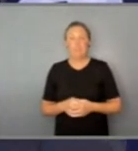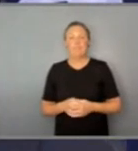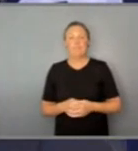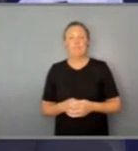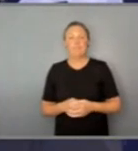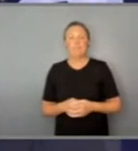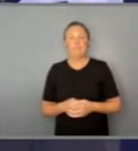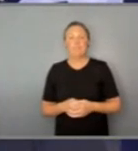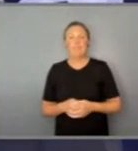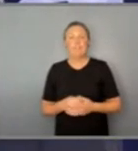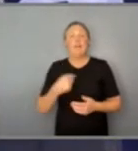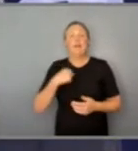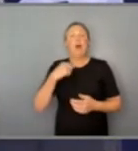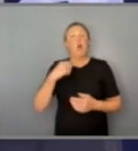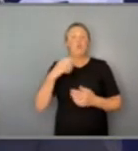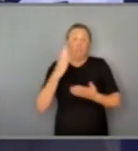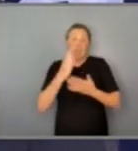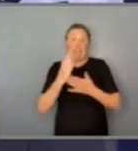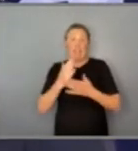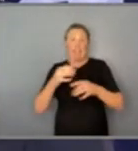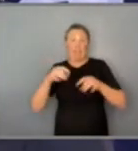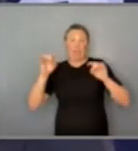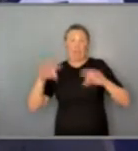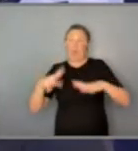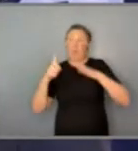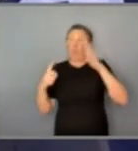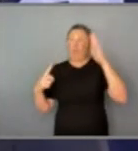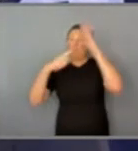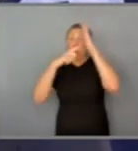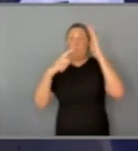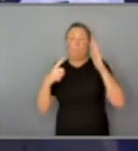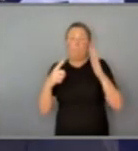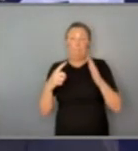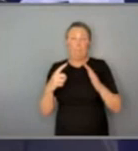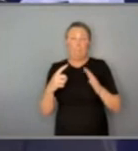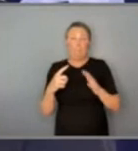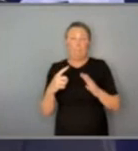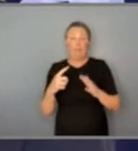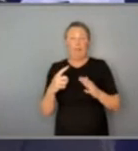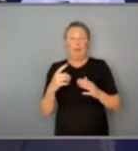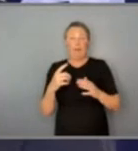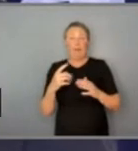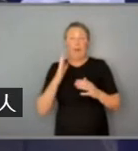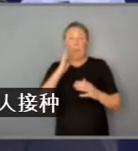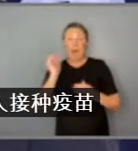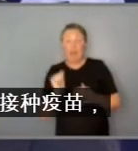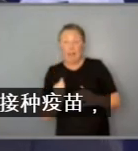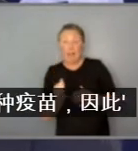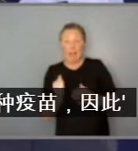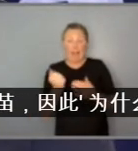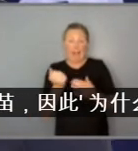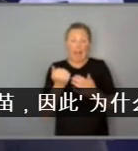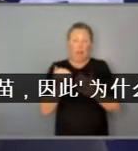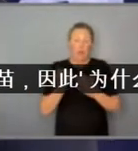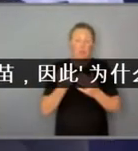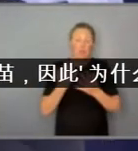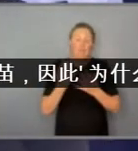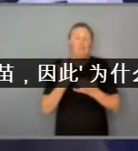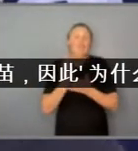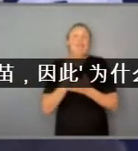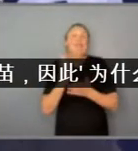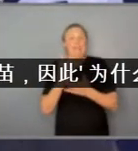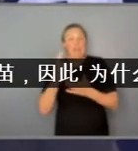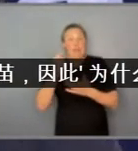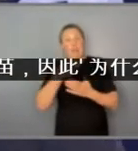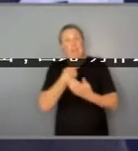20 million people on one day, regardless of when you make the eligibility criteria. And so that's why I stressed the 3